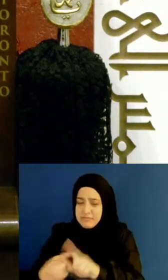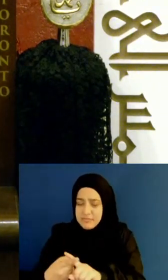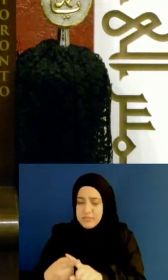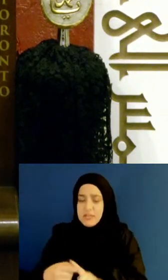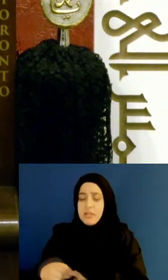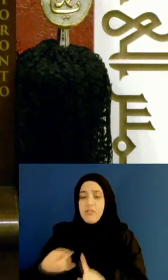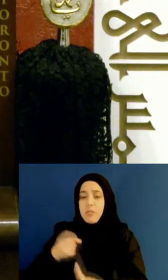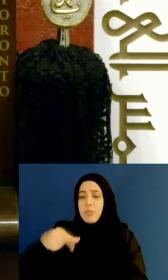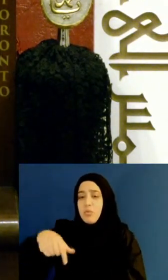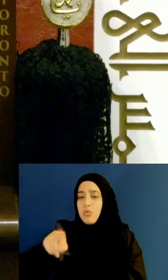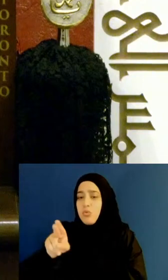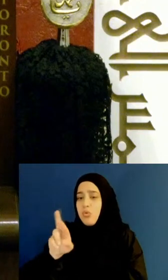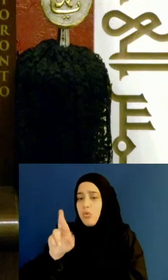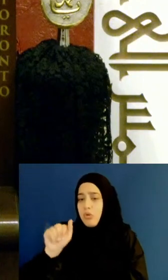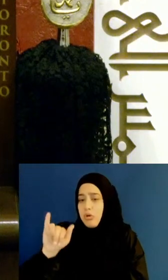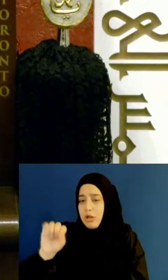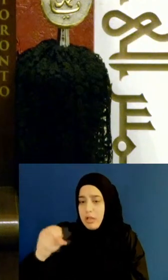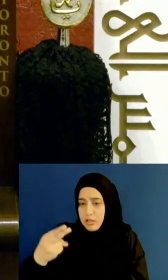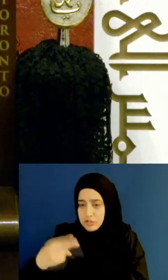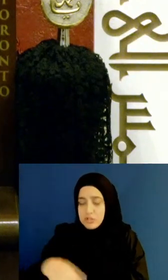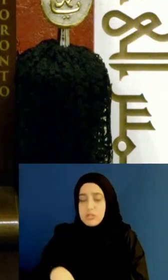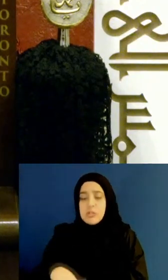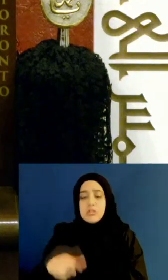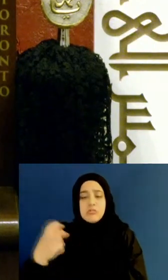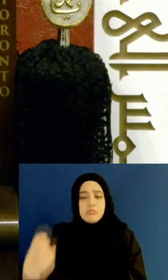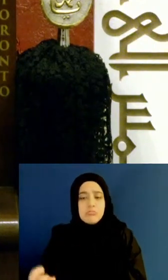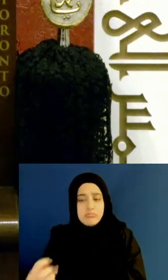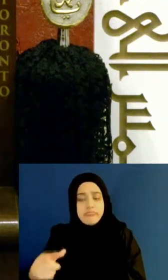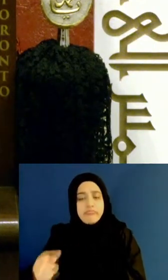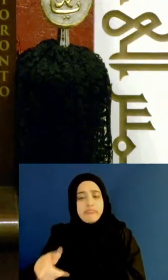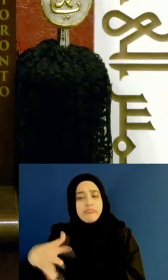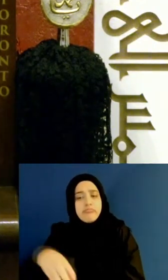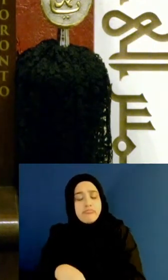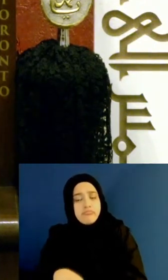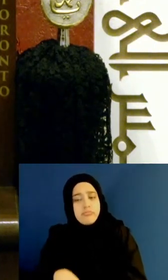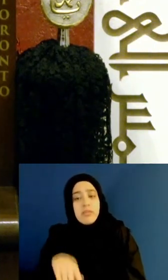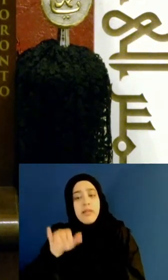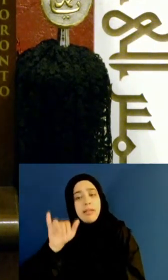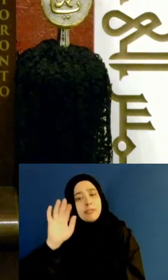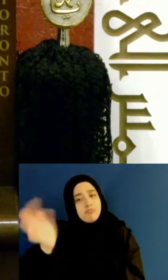halaqa. And he was from what was considered to be the upper class of the day.